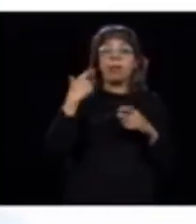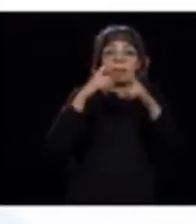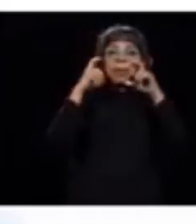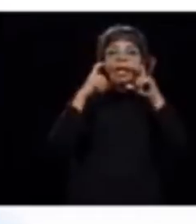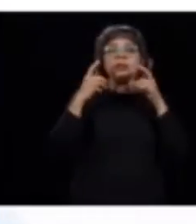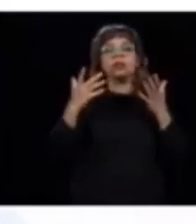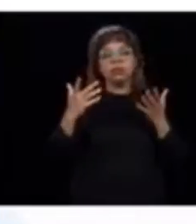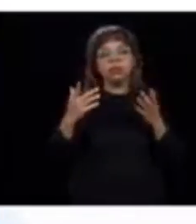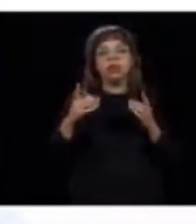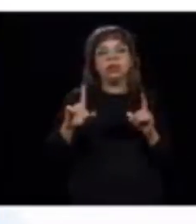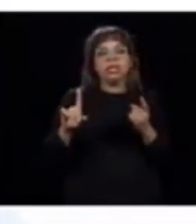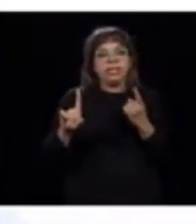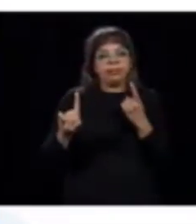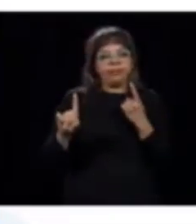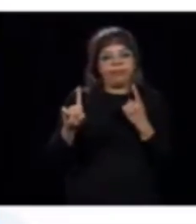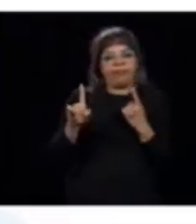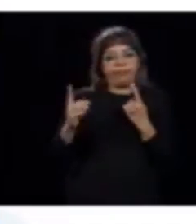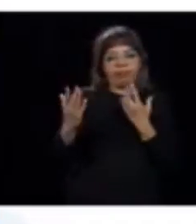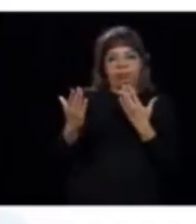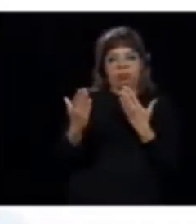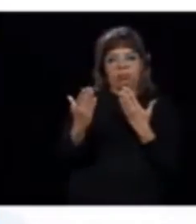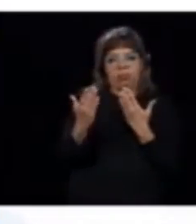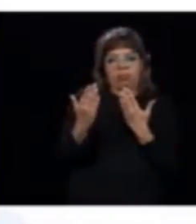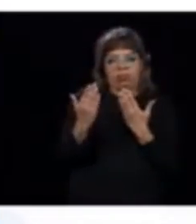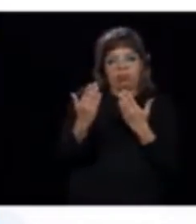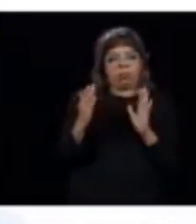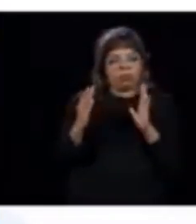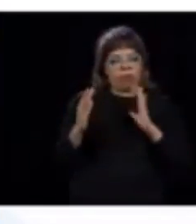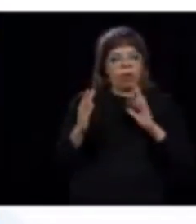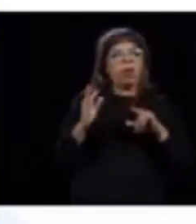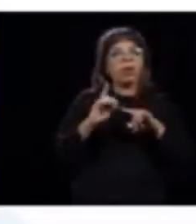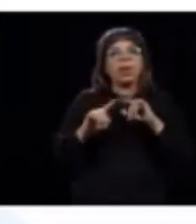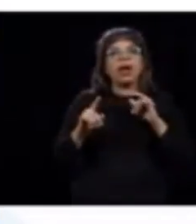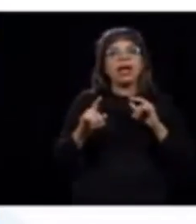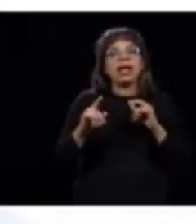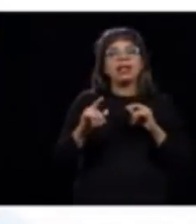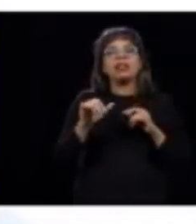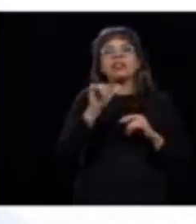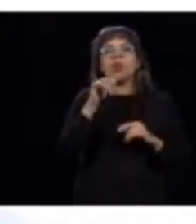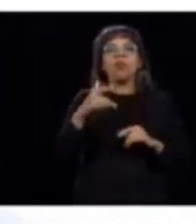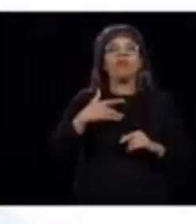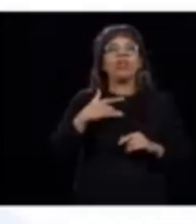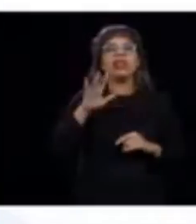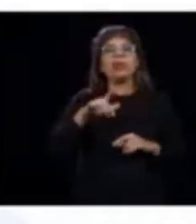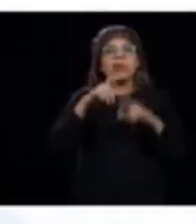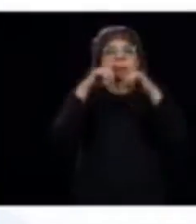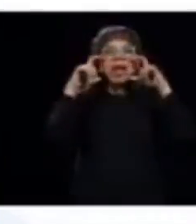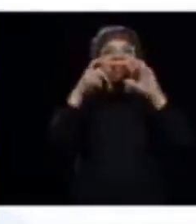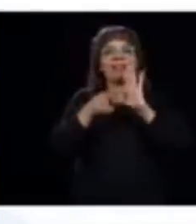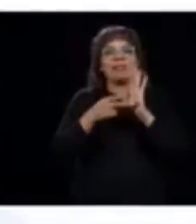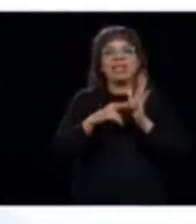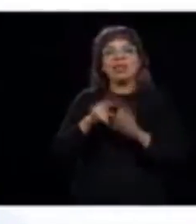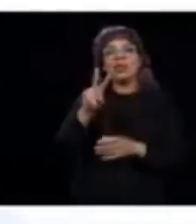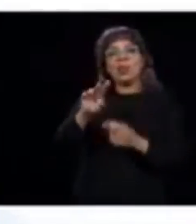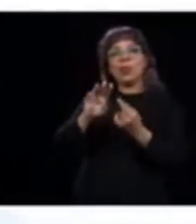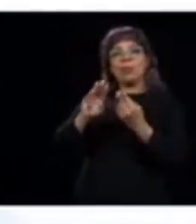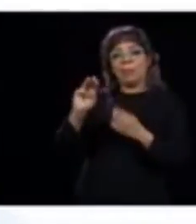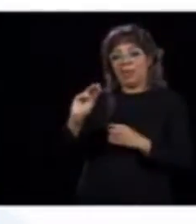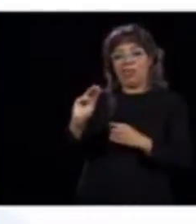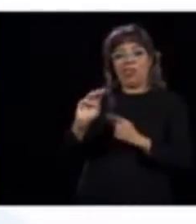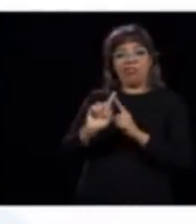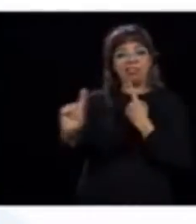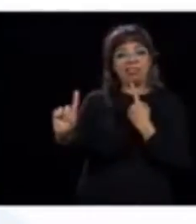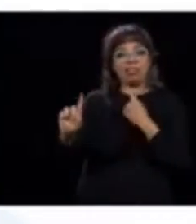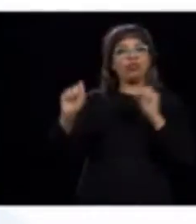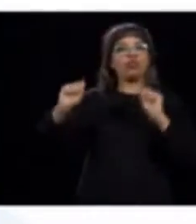to because you have a mask you're going to be one feet, one beside the other. It's why it is important and it's why it's going to be a measure